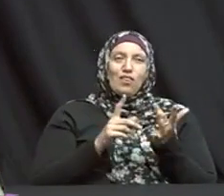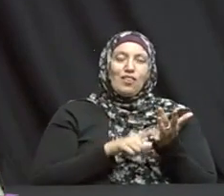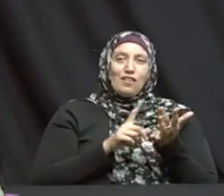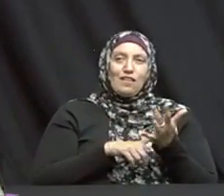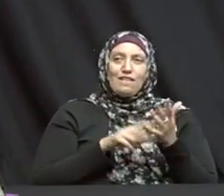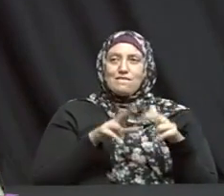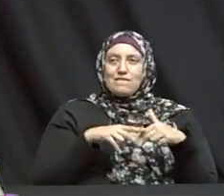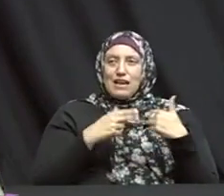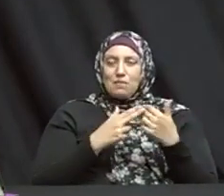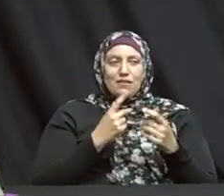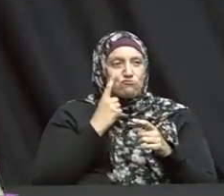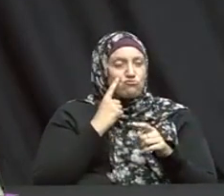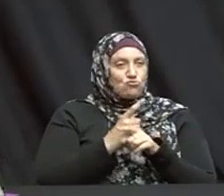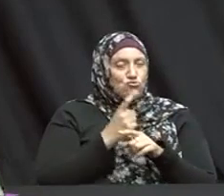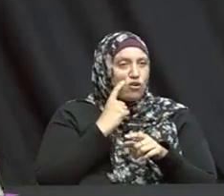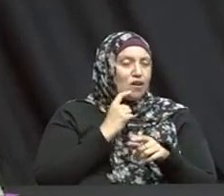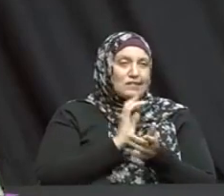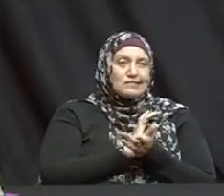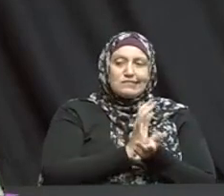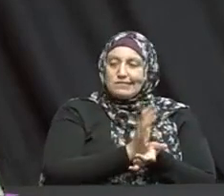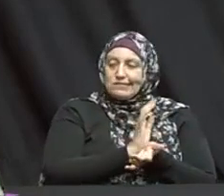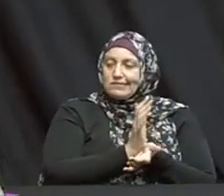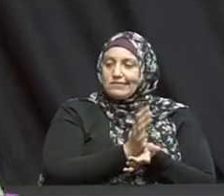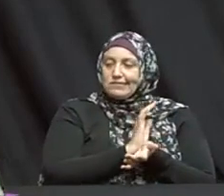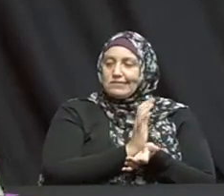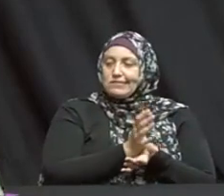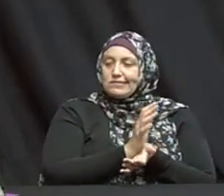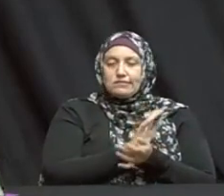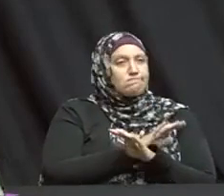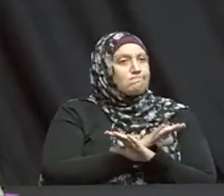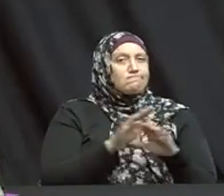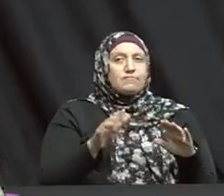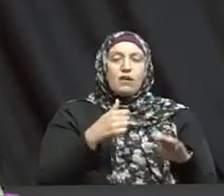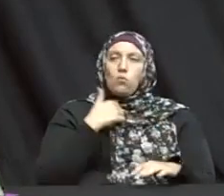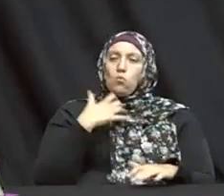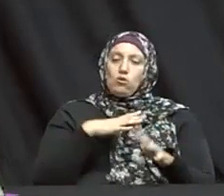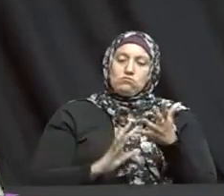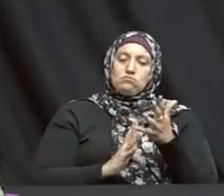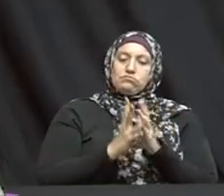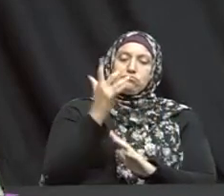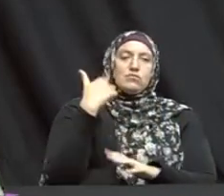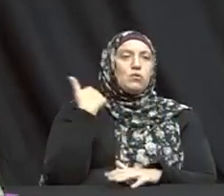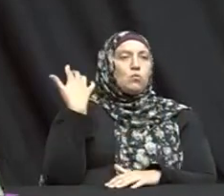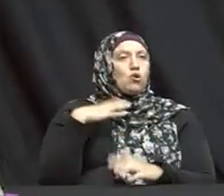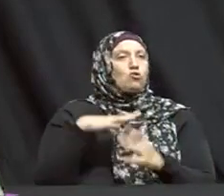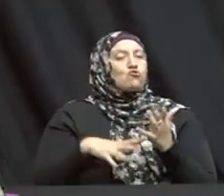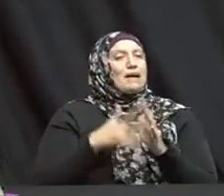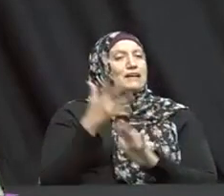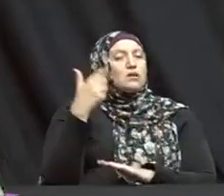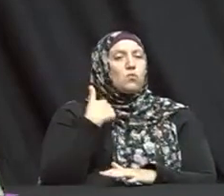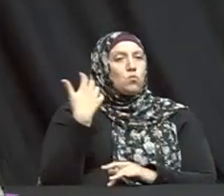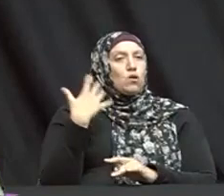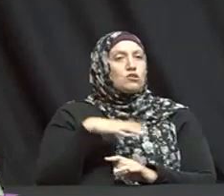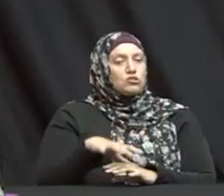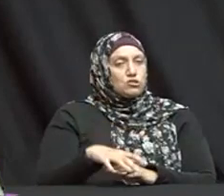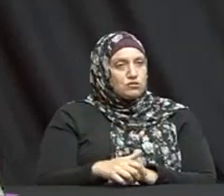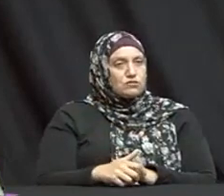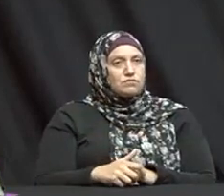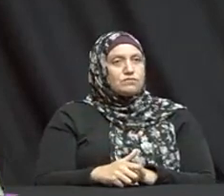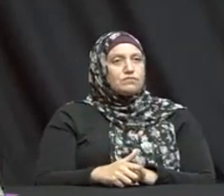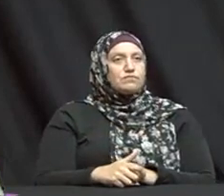but she wouldn't compromise, and she says that no, I like to cremate him, and he was